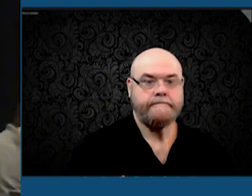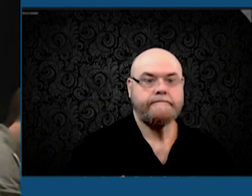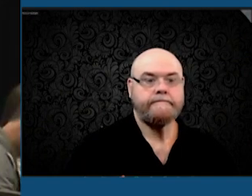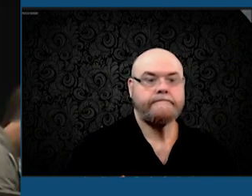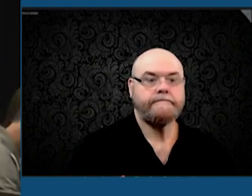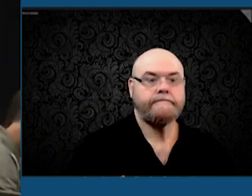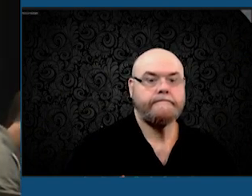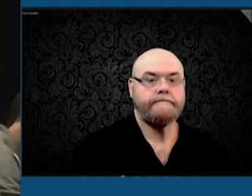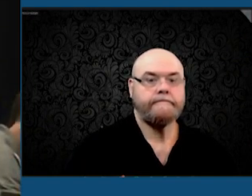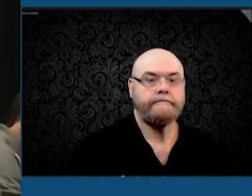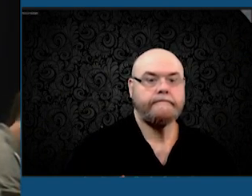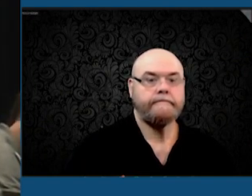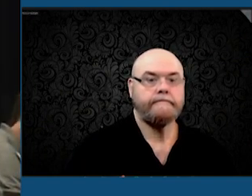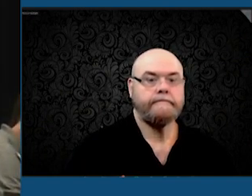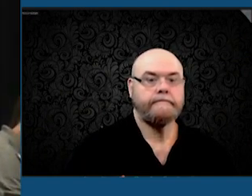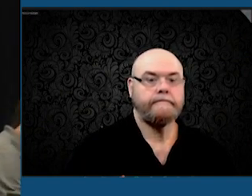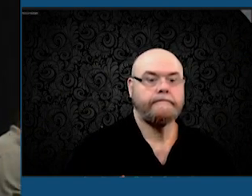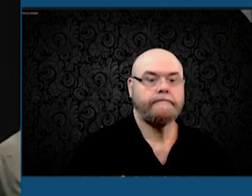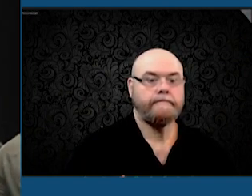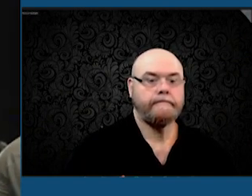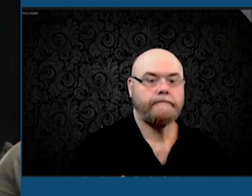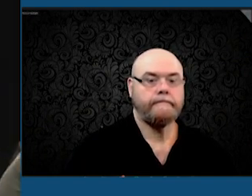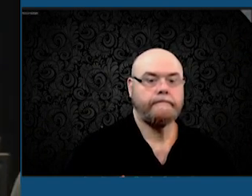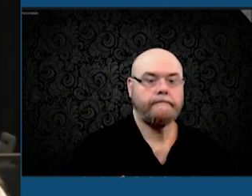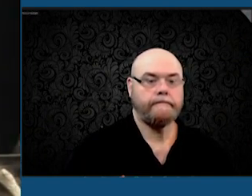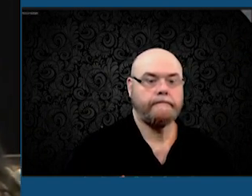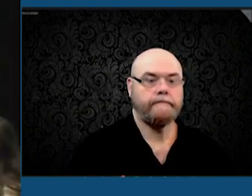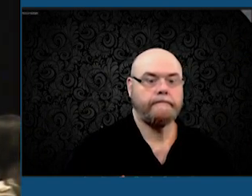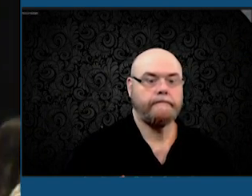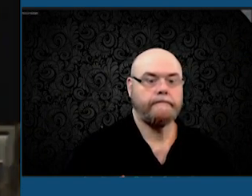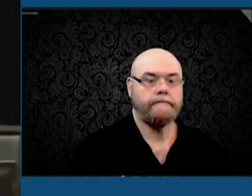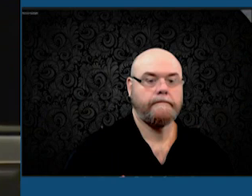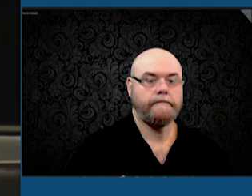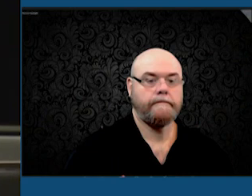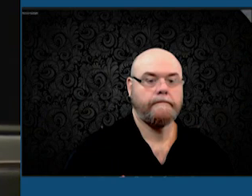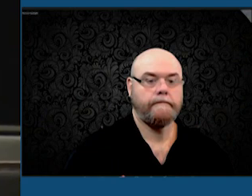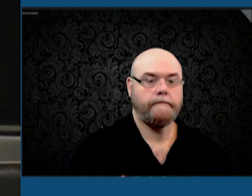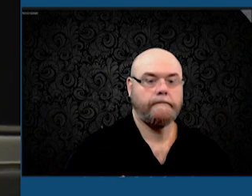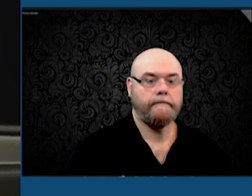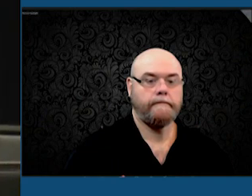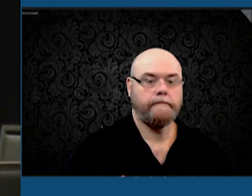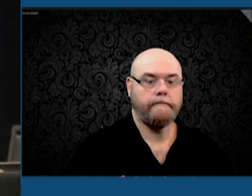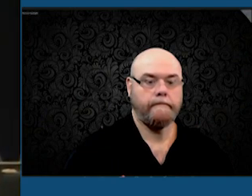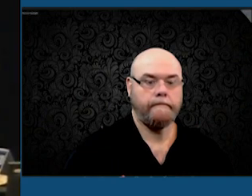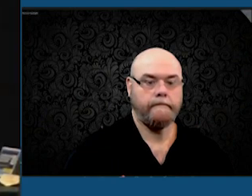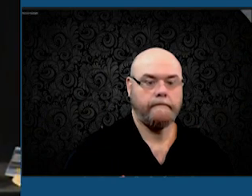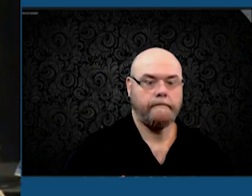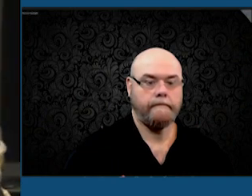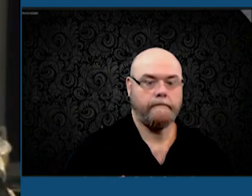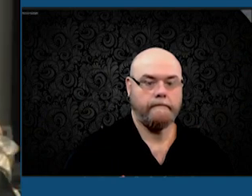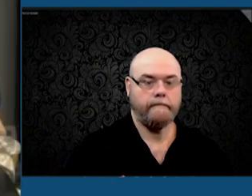How much space do you give yourself to do things you enjoy, to read, to go for a little walk, to look at the